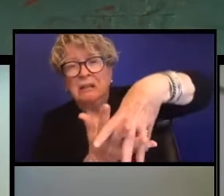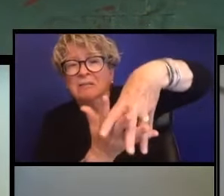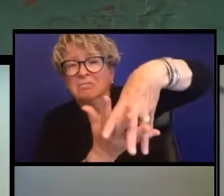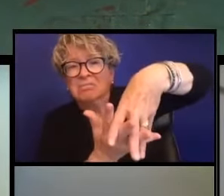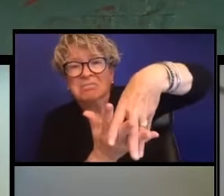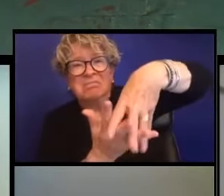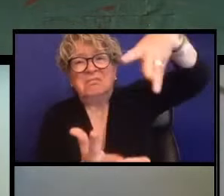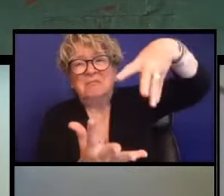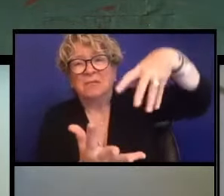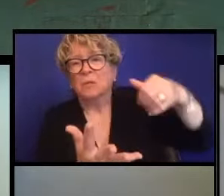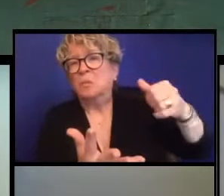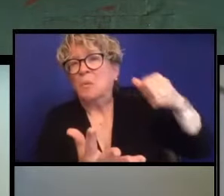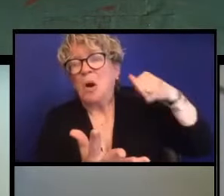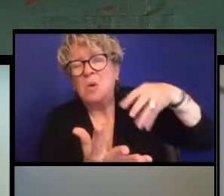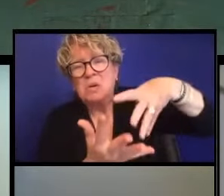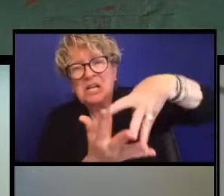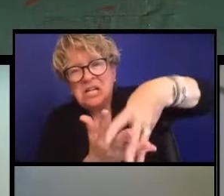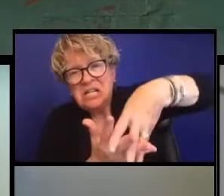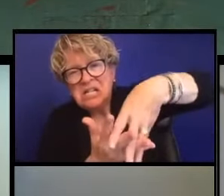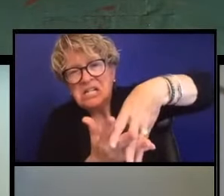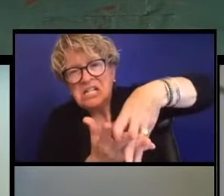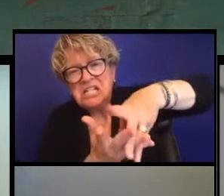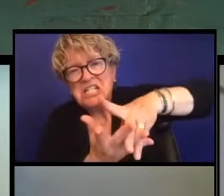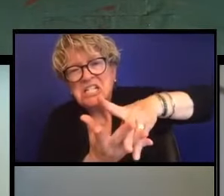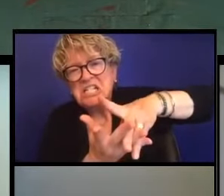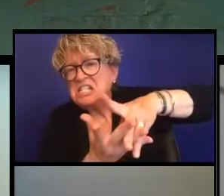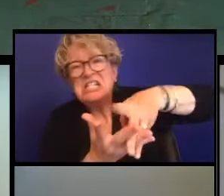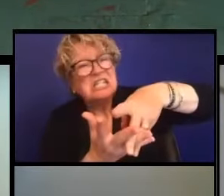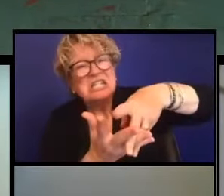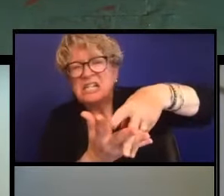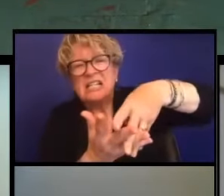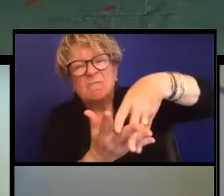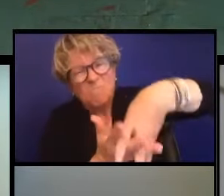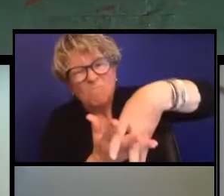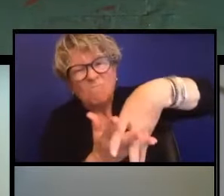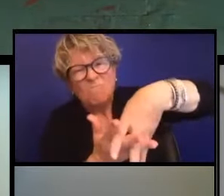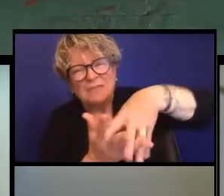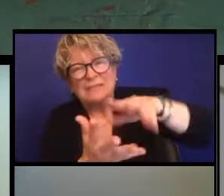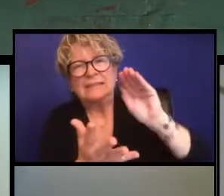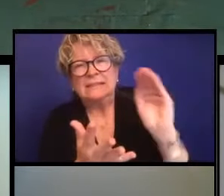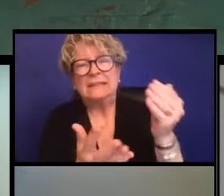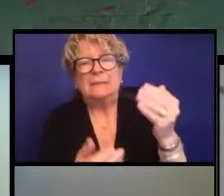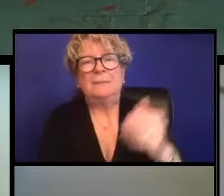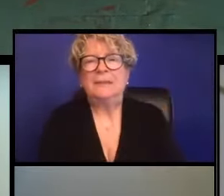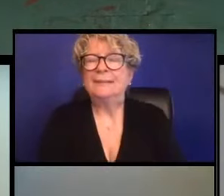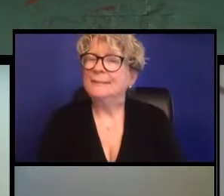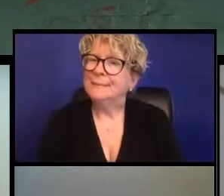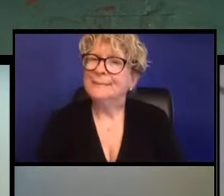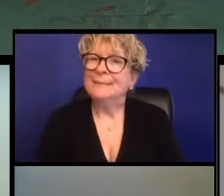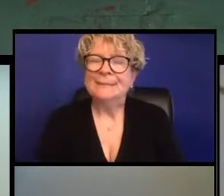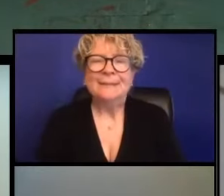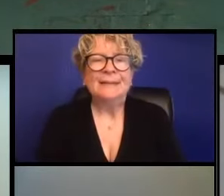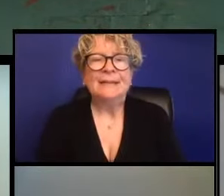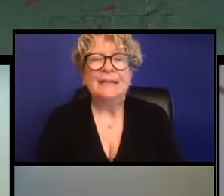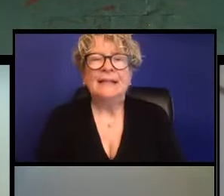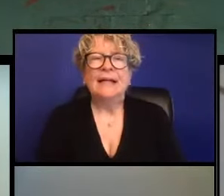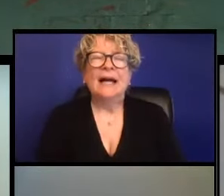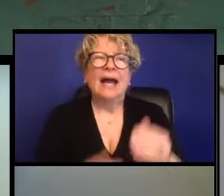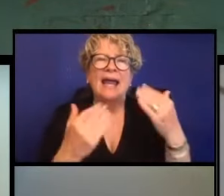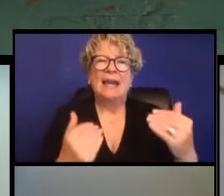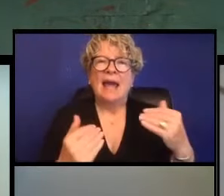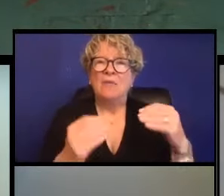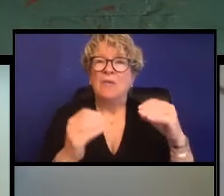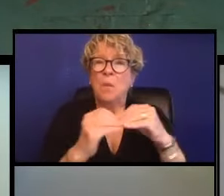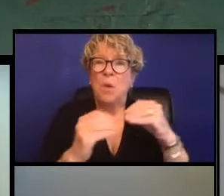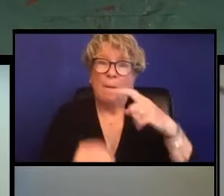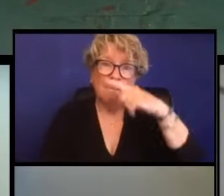ways. And in some ways, the fact that there are more people of color, Black